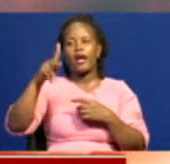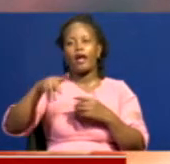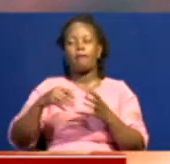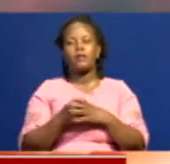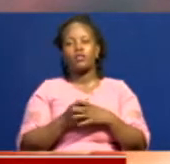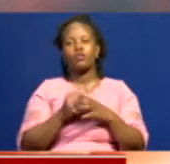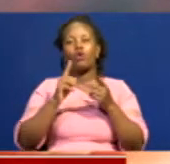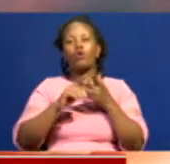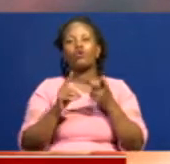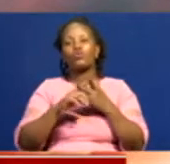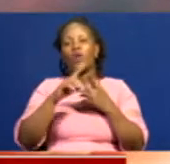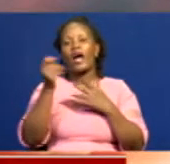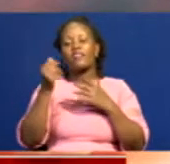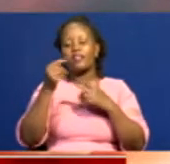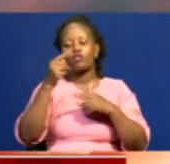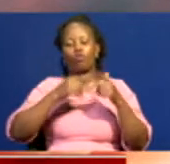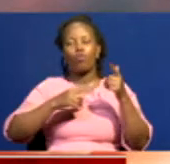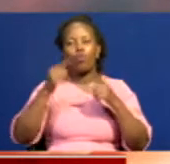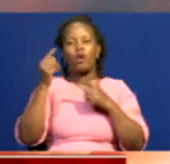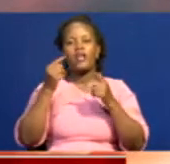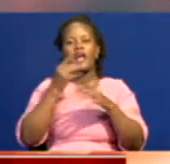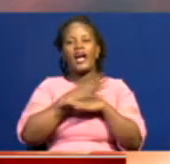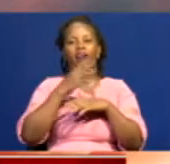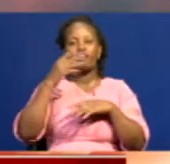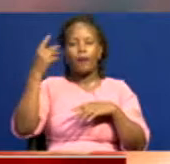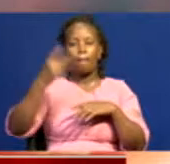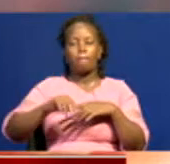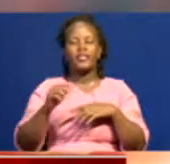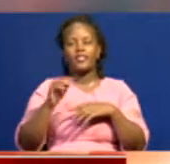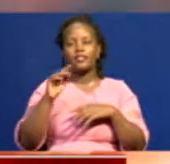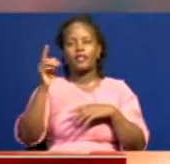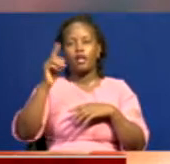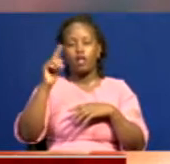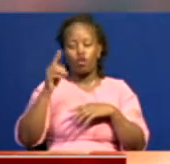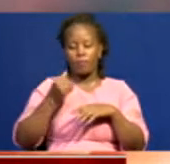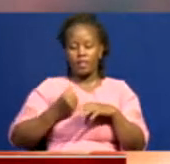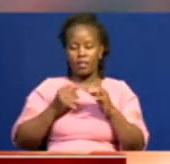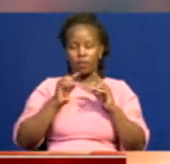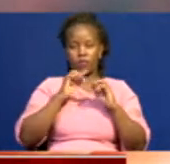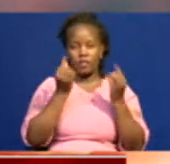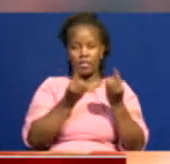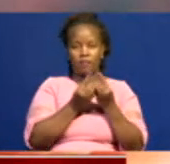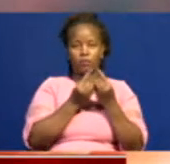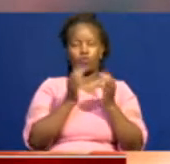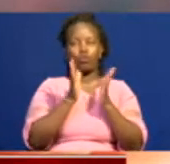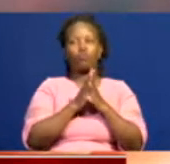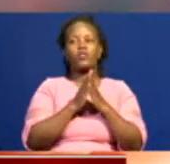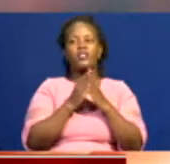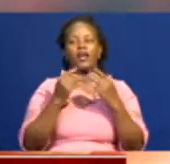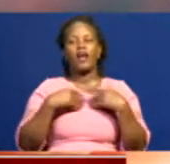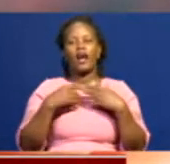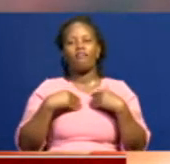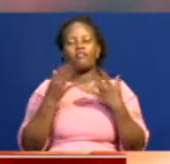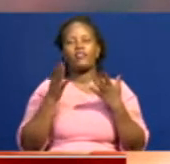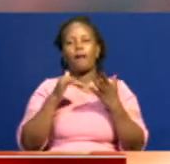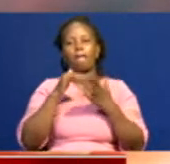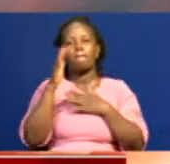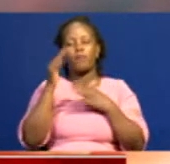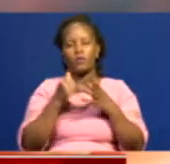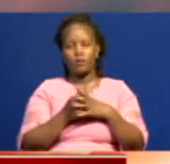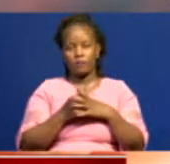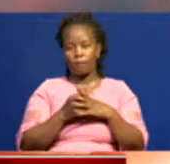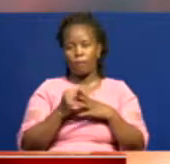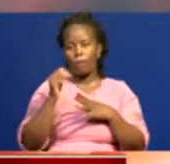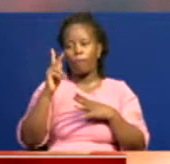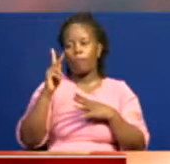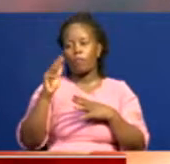girls' title after beating Nairobi Starlets 4-3 in post-match penalties after a stalemate in normal time. Kangemi Wazoefu